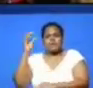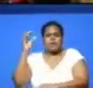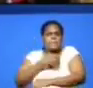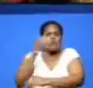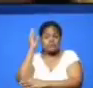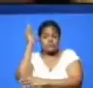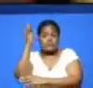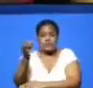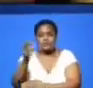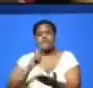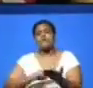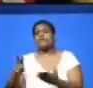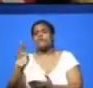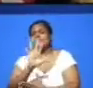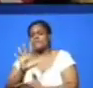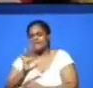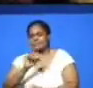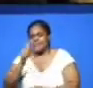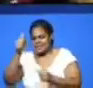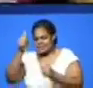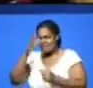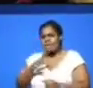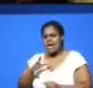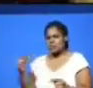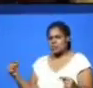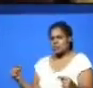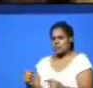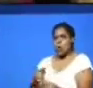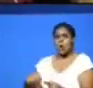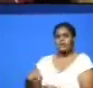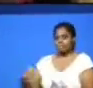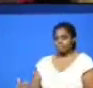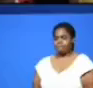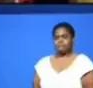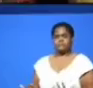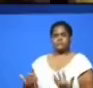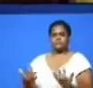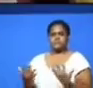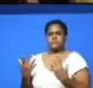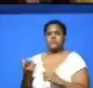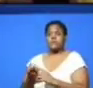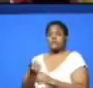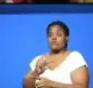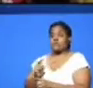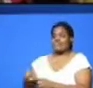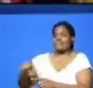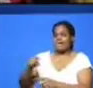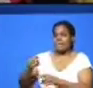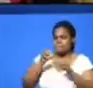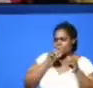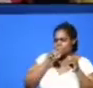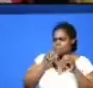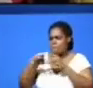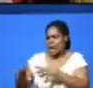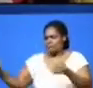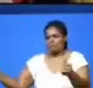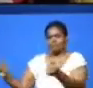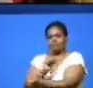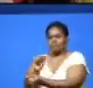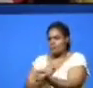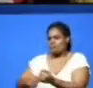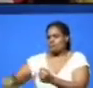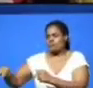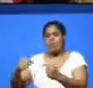5 says, if any man will hurt them, fire proceedeth out of their mouth and devour